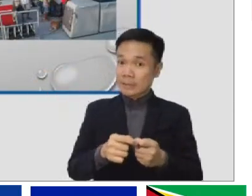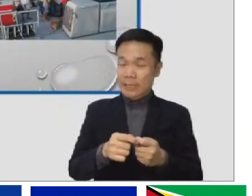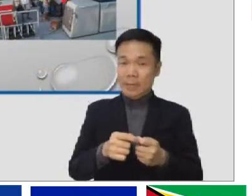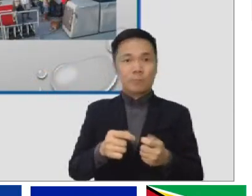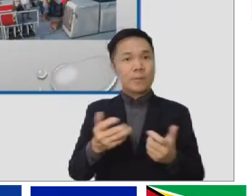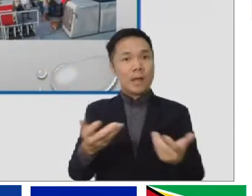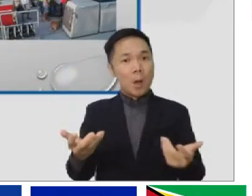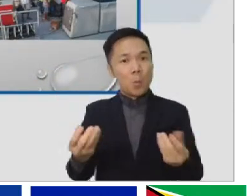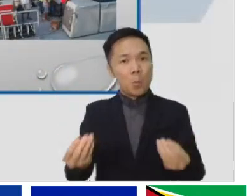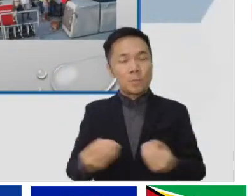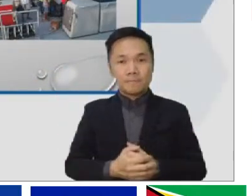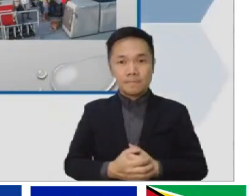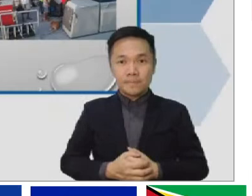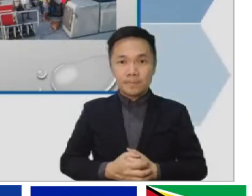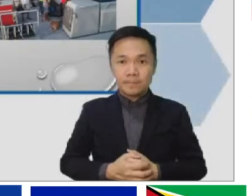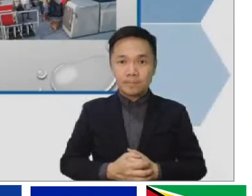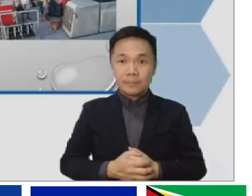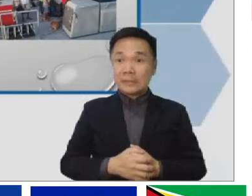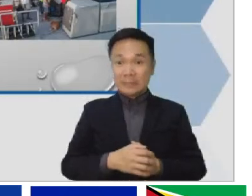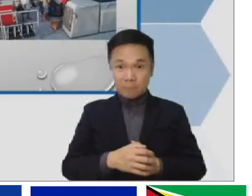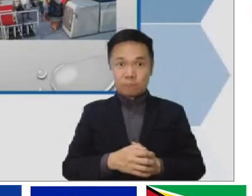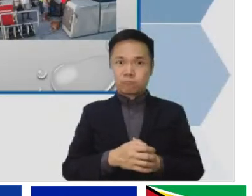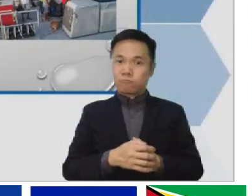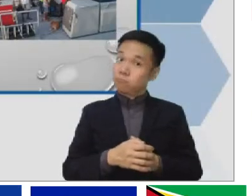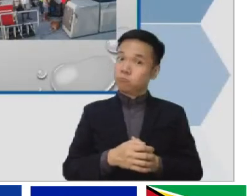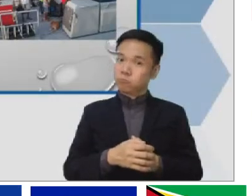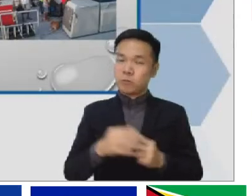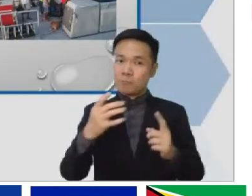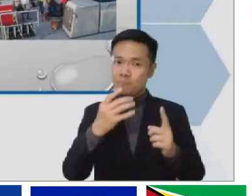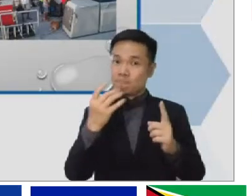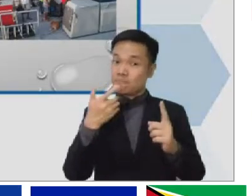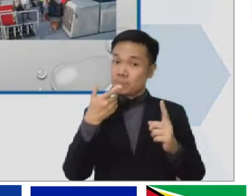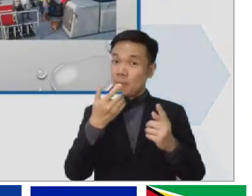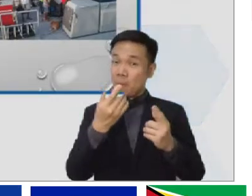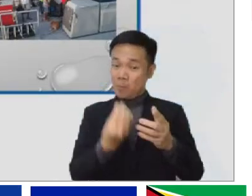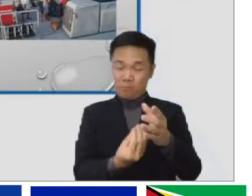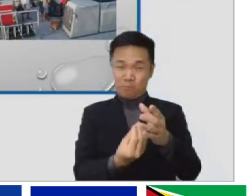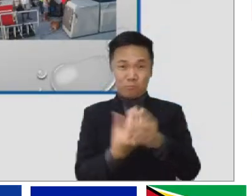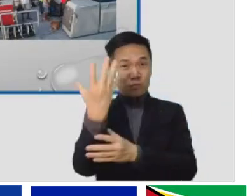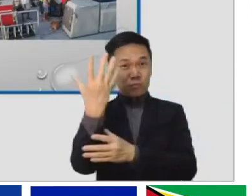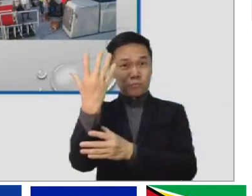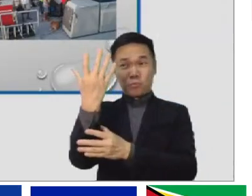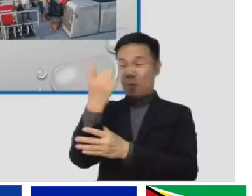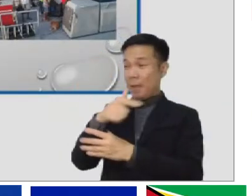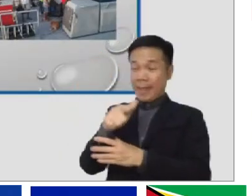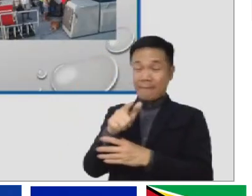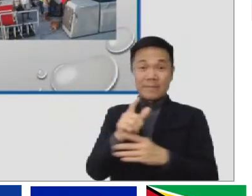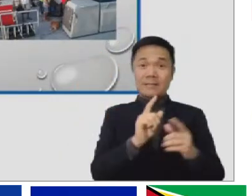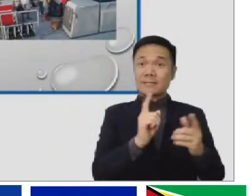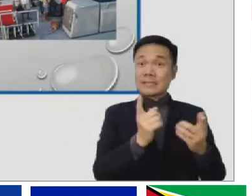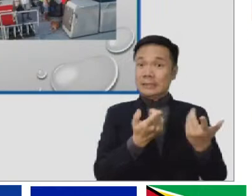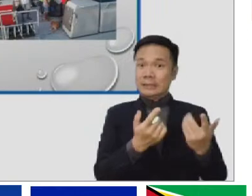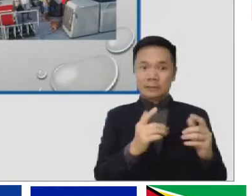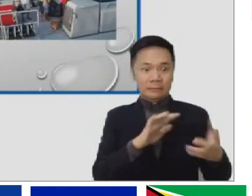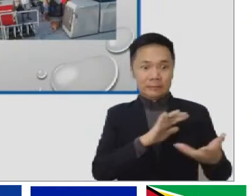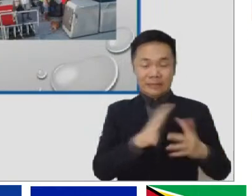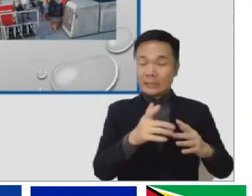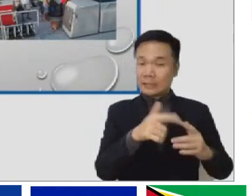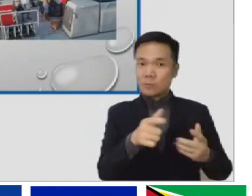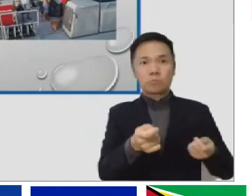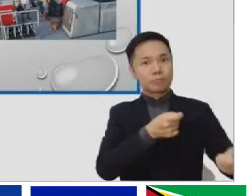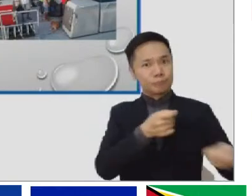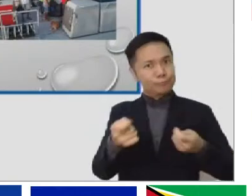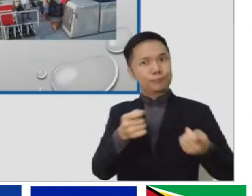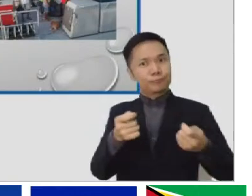successfully execute the volcanic eruptions disasters. The importance of risk communications was demonstrated by